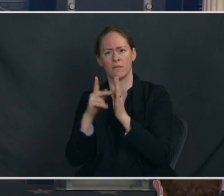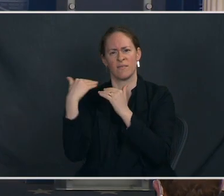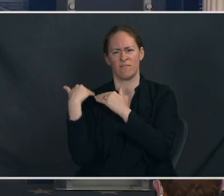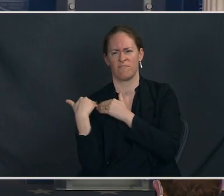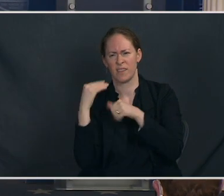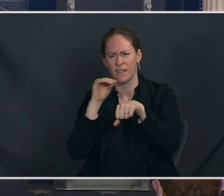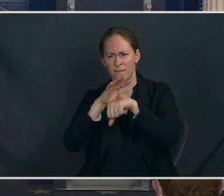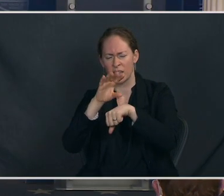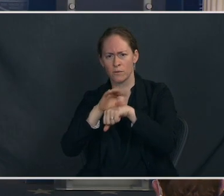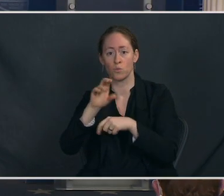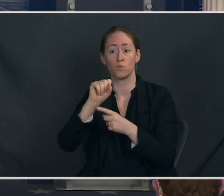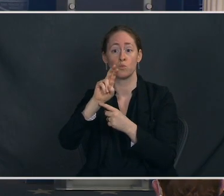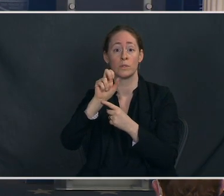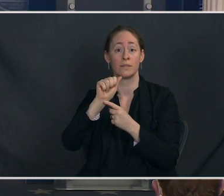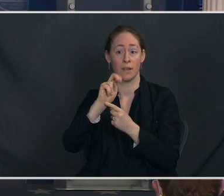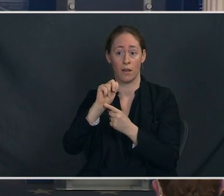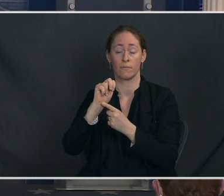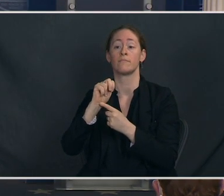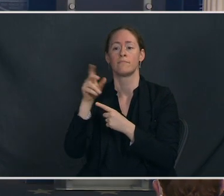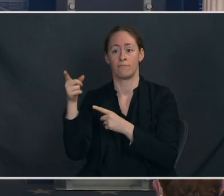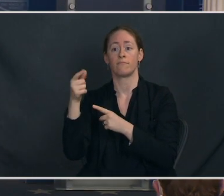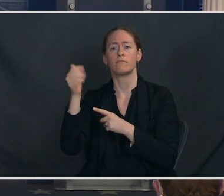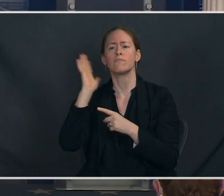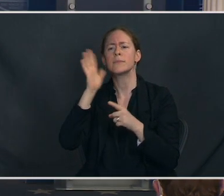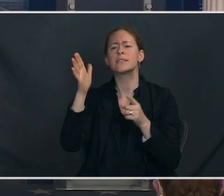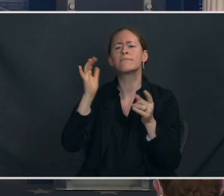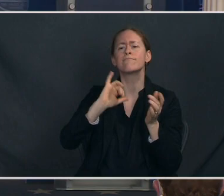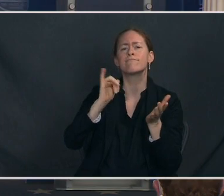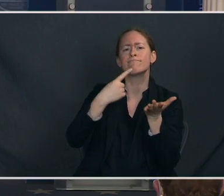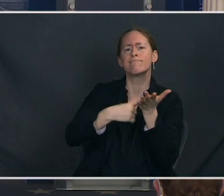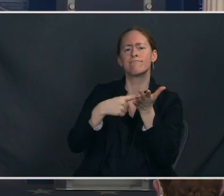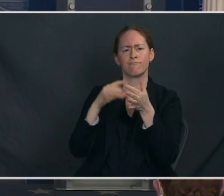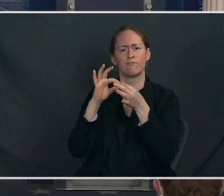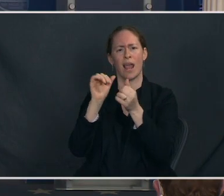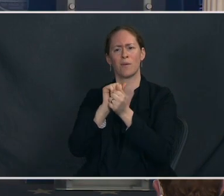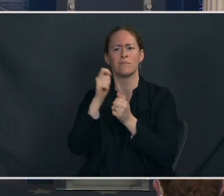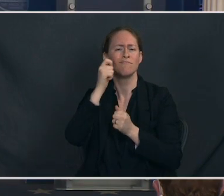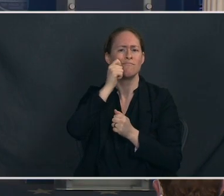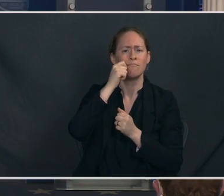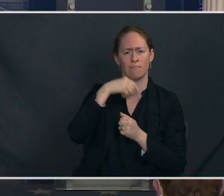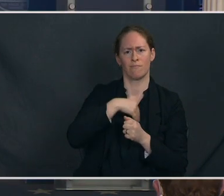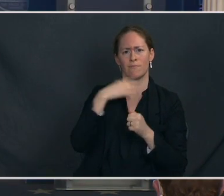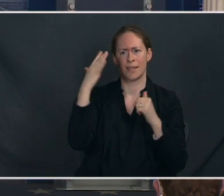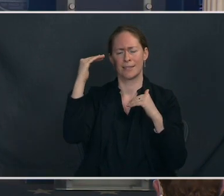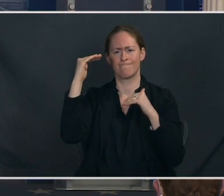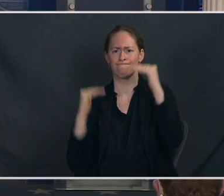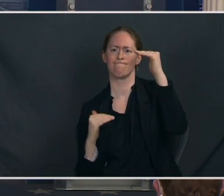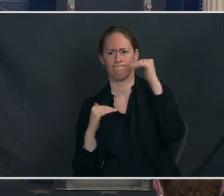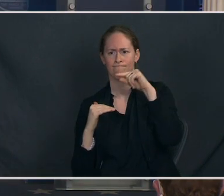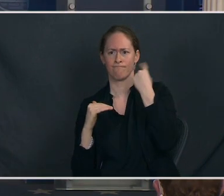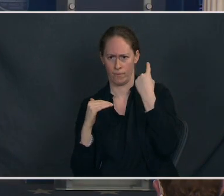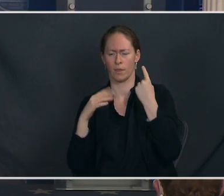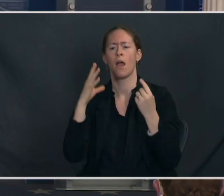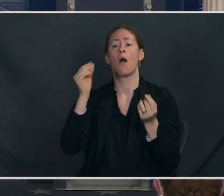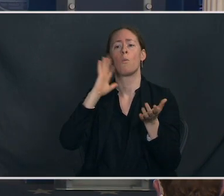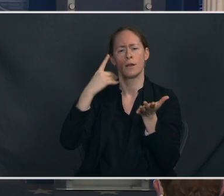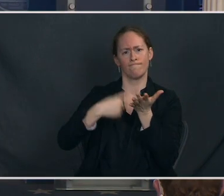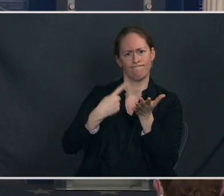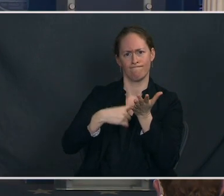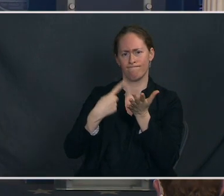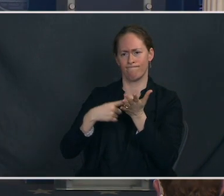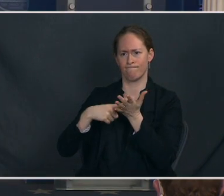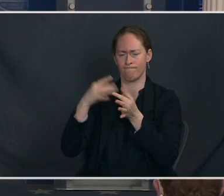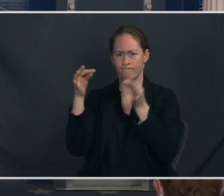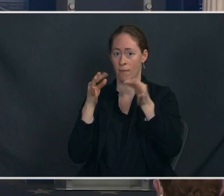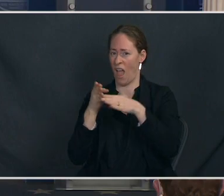executive order that the president will be signing this afternoon. She's kindly offered to stick around and take some questions. I will, as usual, play the role of bad